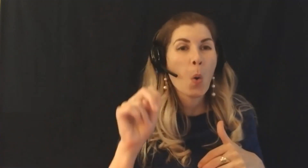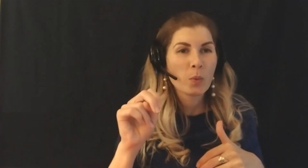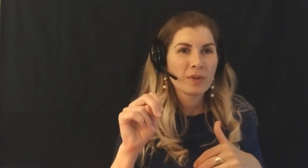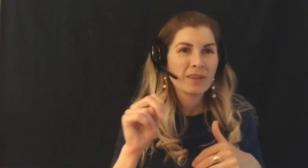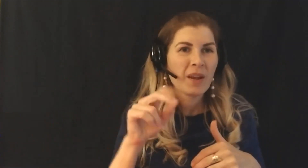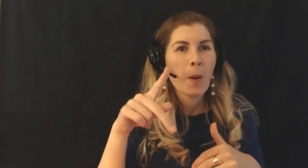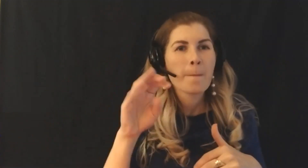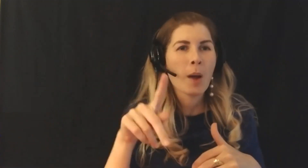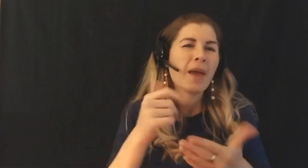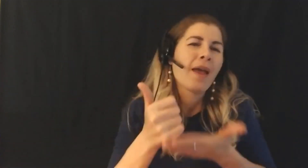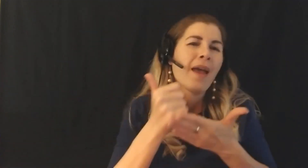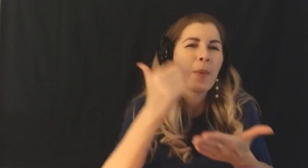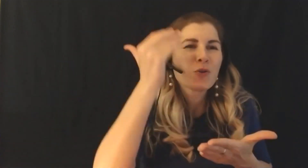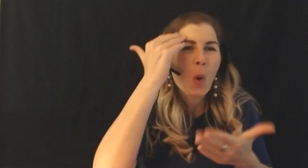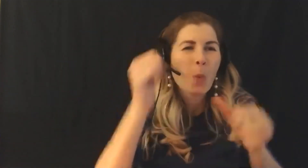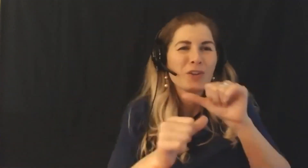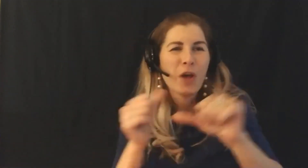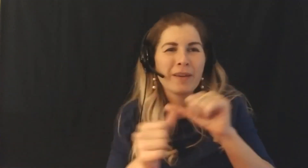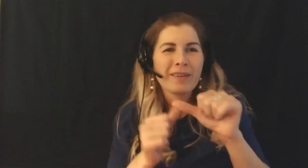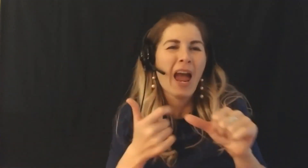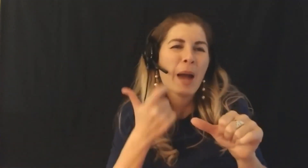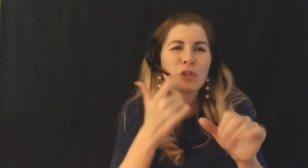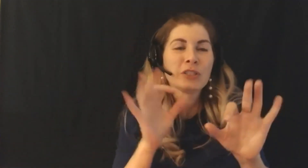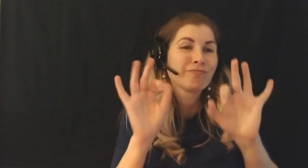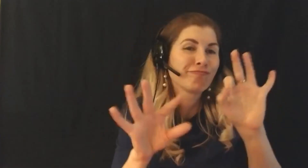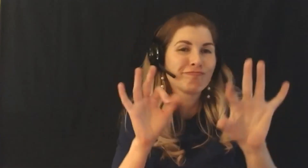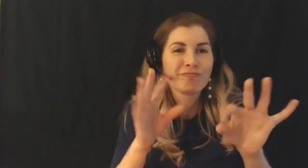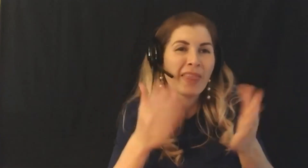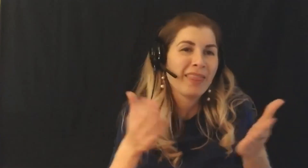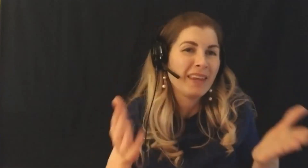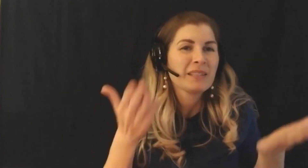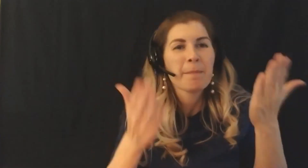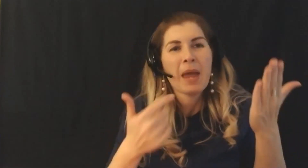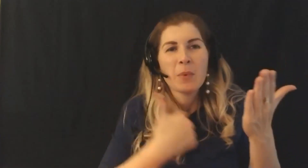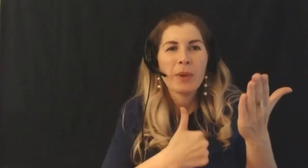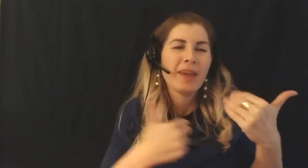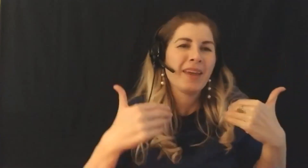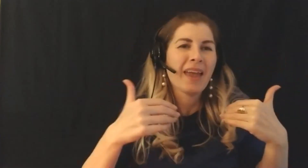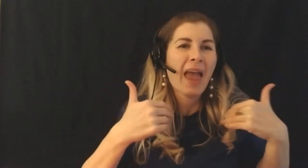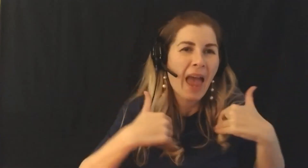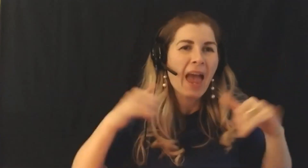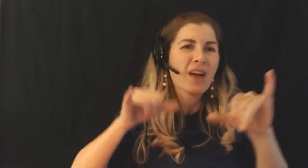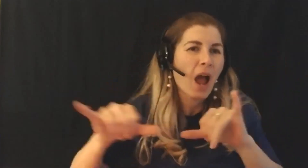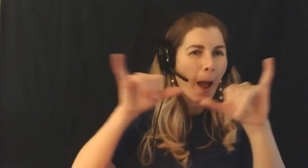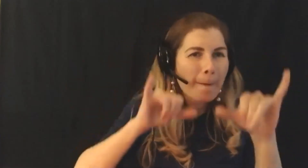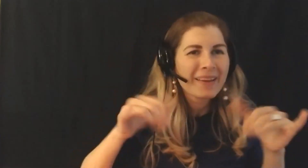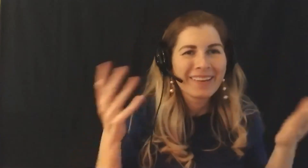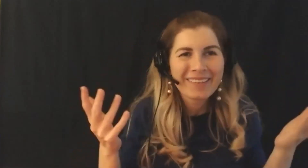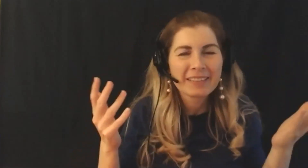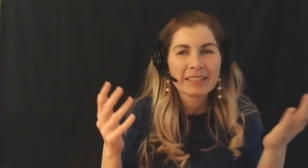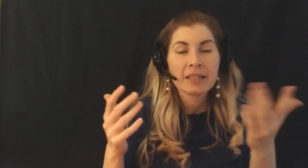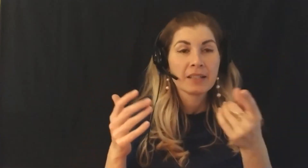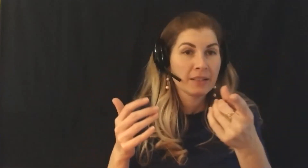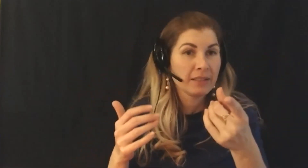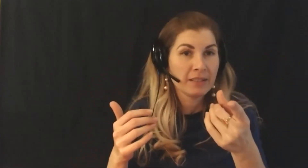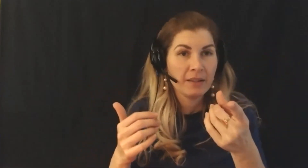get to know each other, so I'm simply making prompts around things we might have in common, learning about people in the room. So if I have